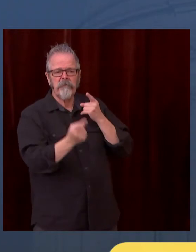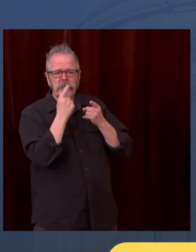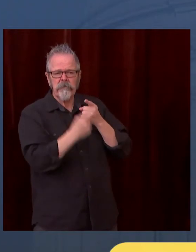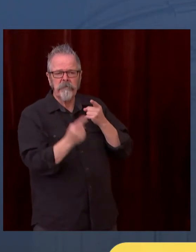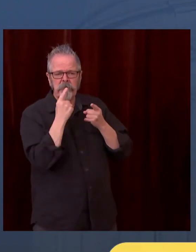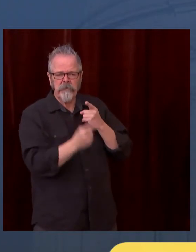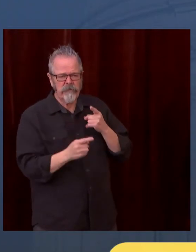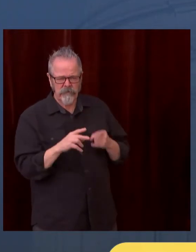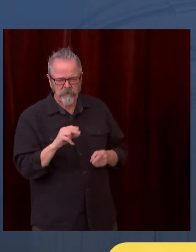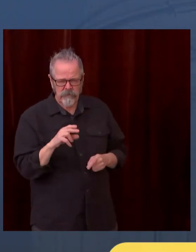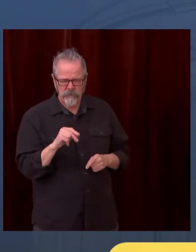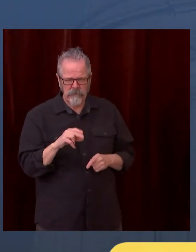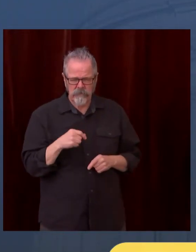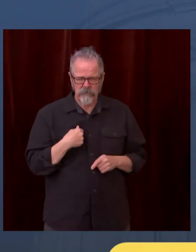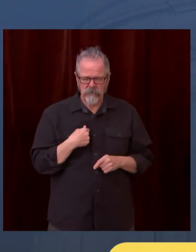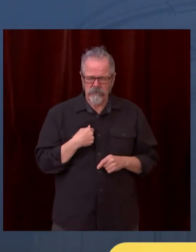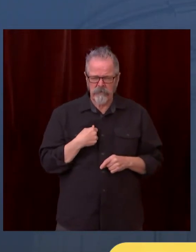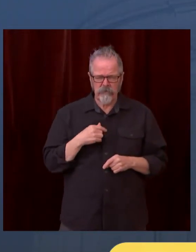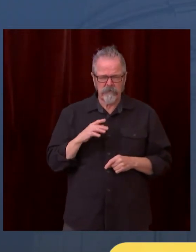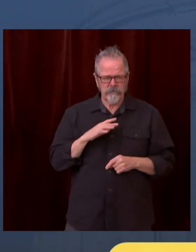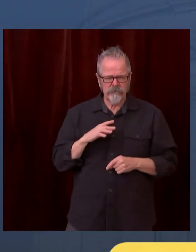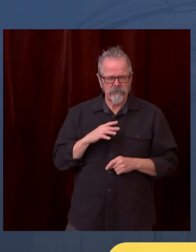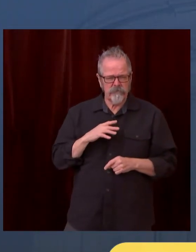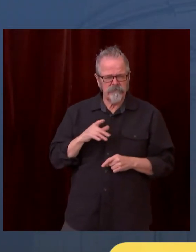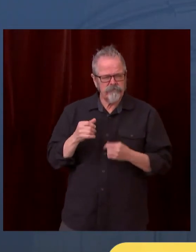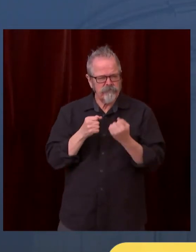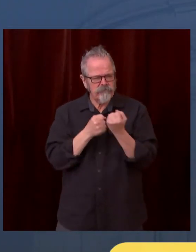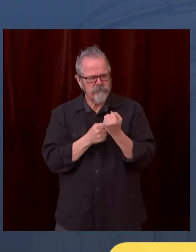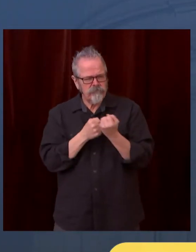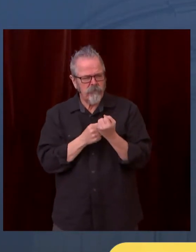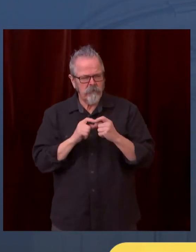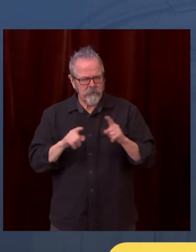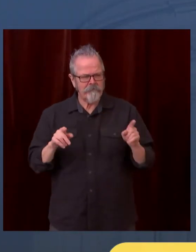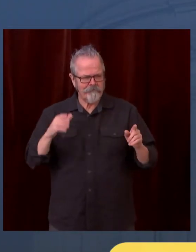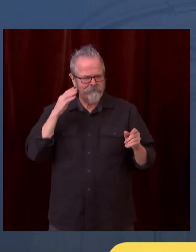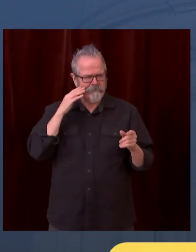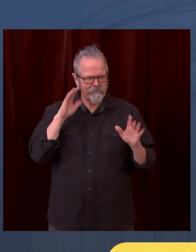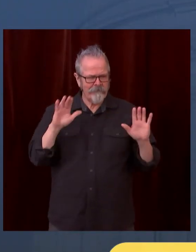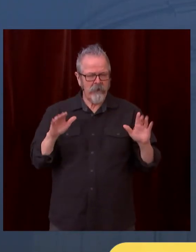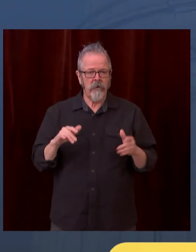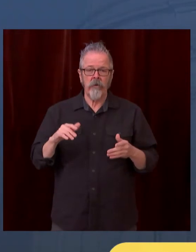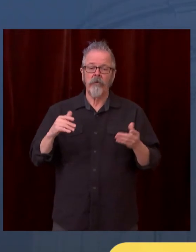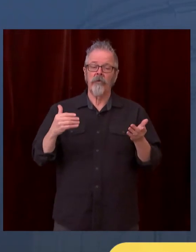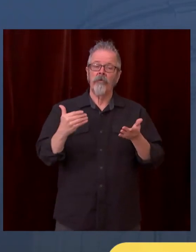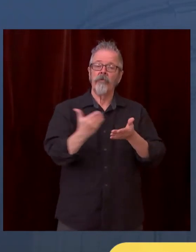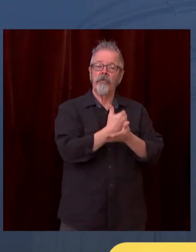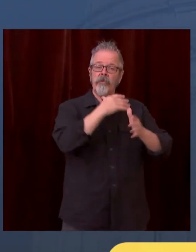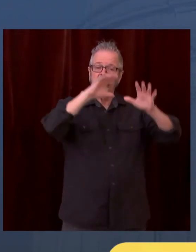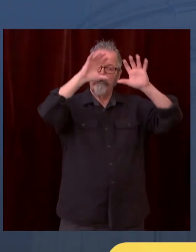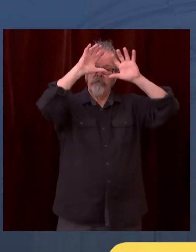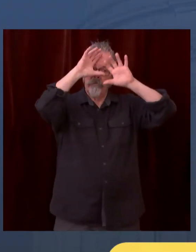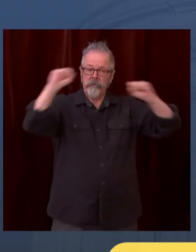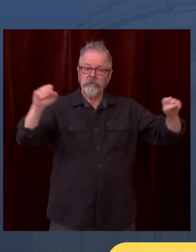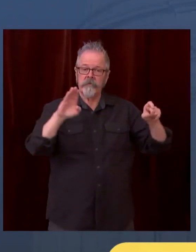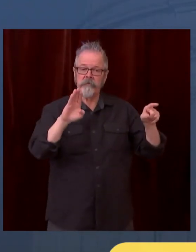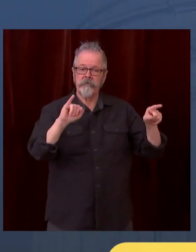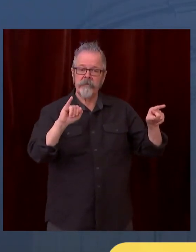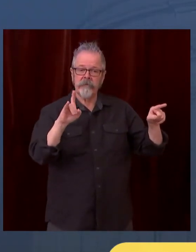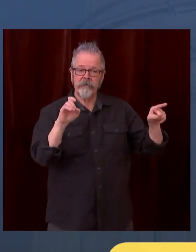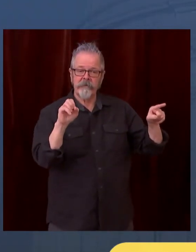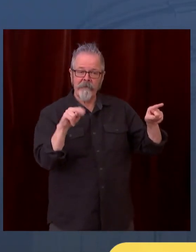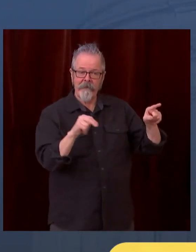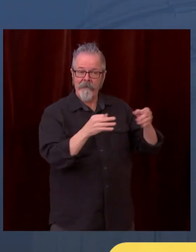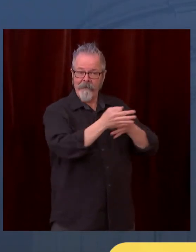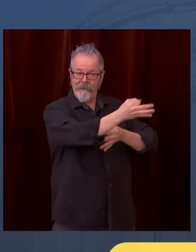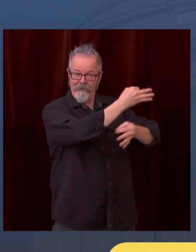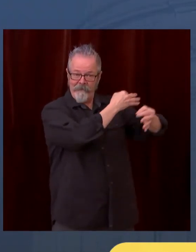day under their belt, and those who are lied to by an unmentionable person